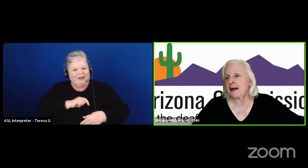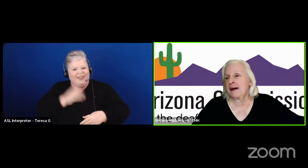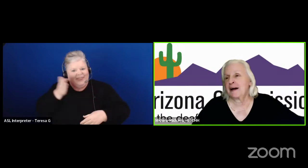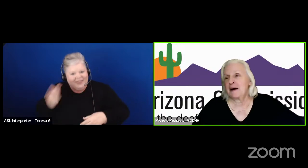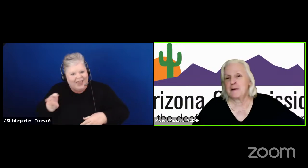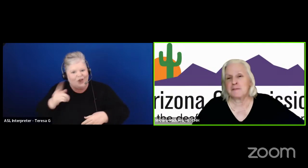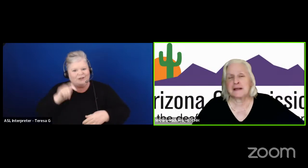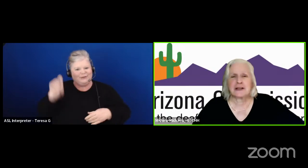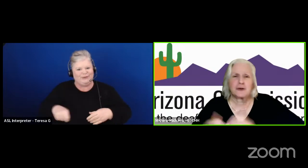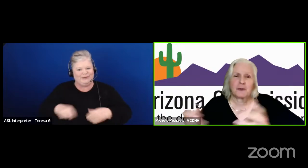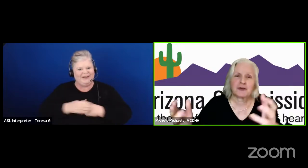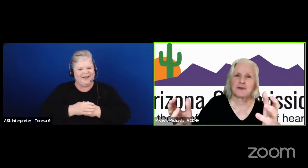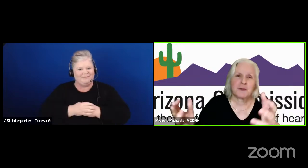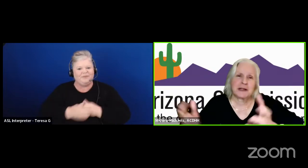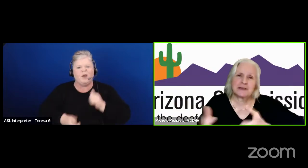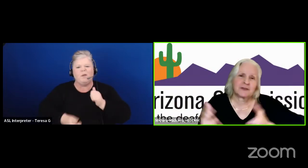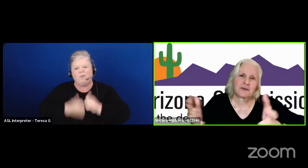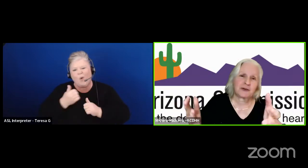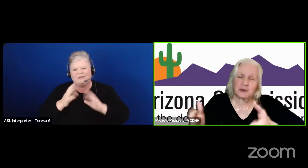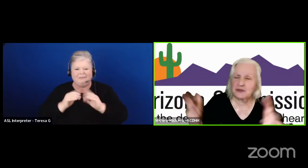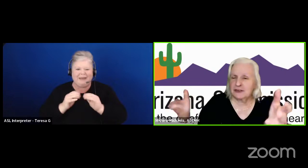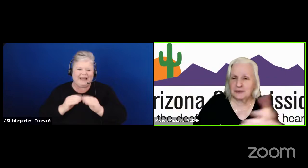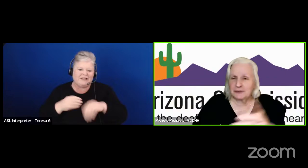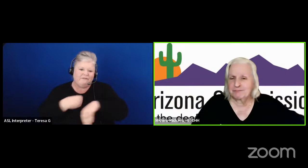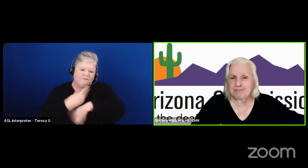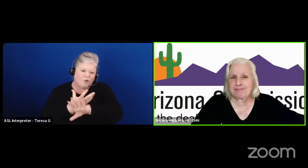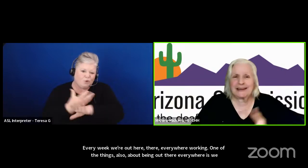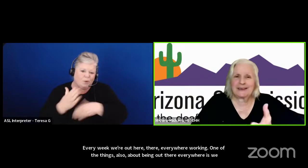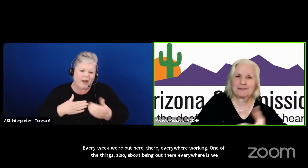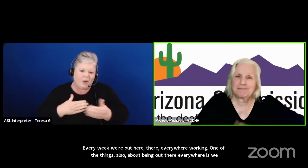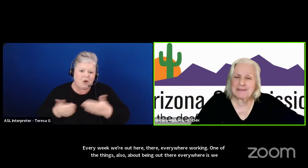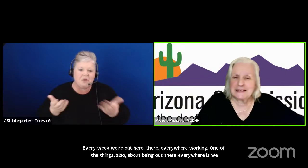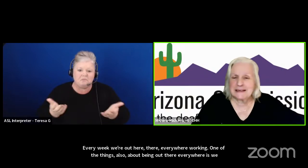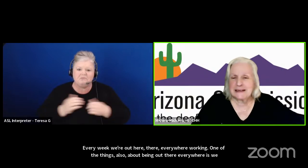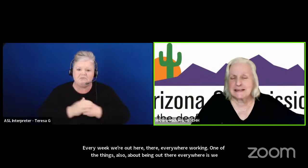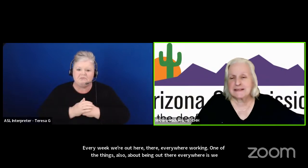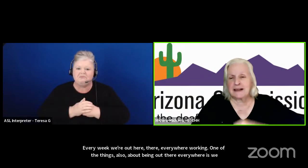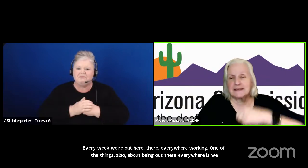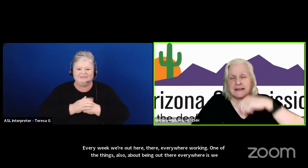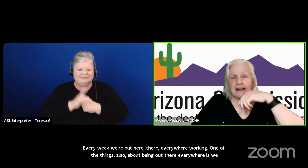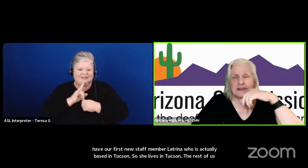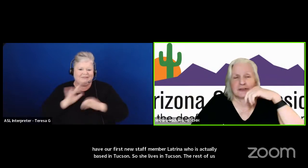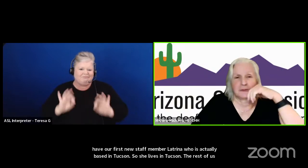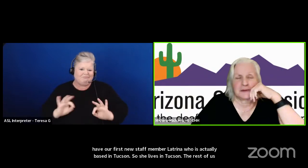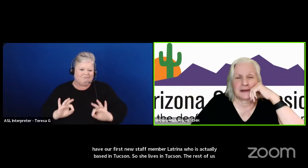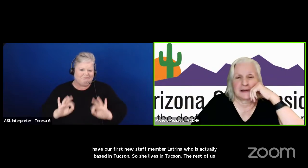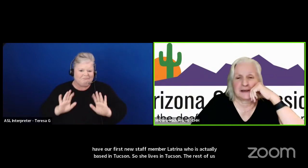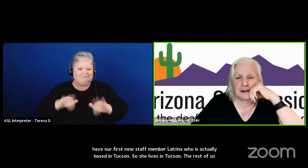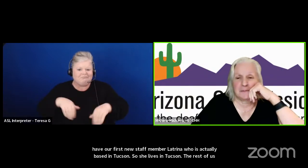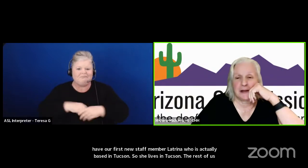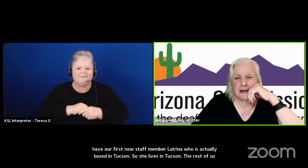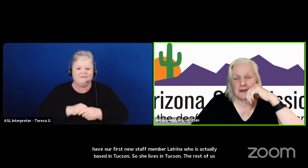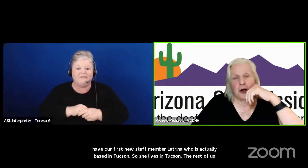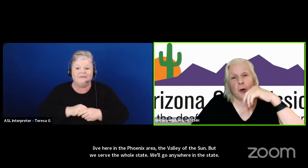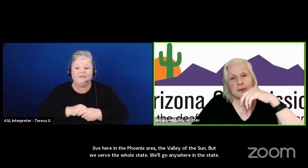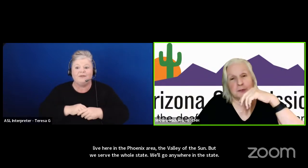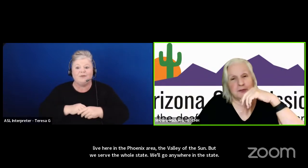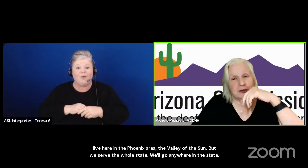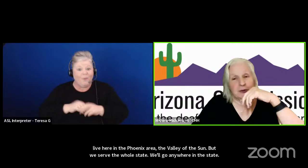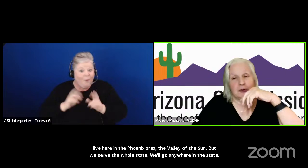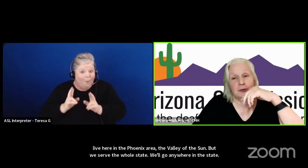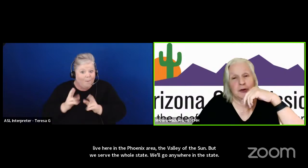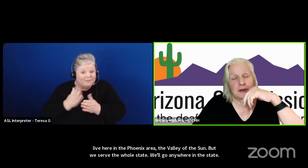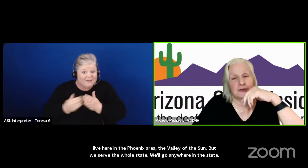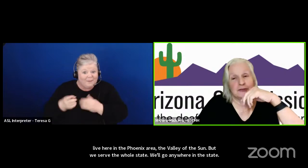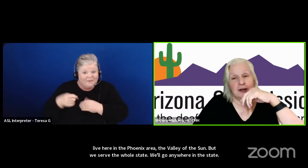Tucson. And most of our meetings are virtual, so yeah, it's not an issue. And so I hope some